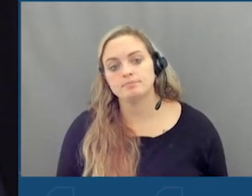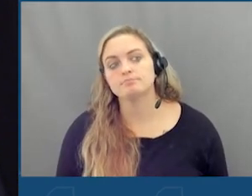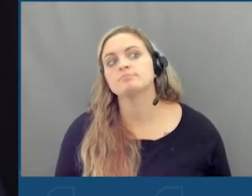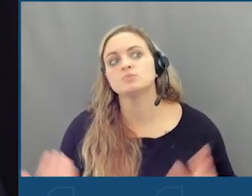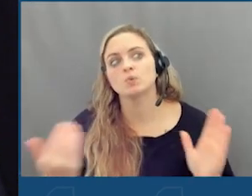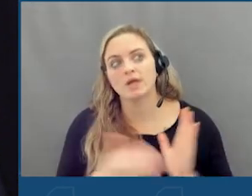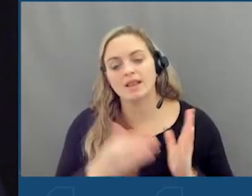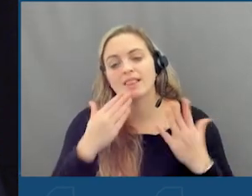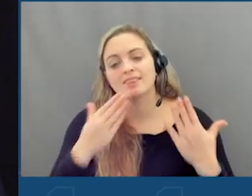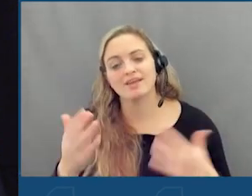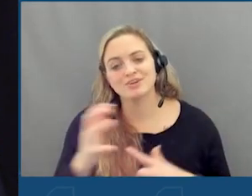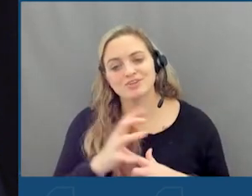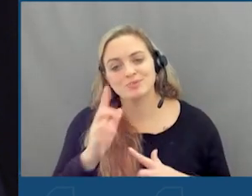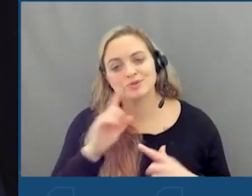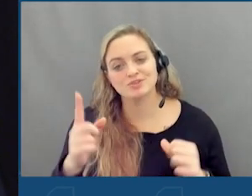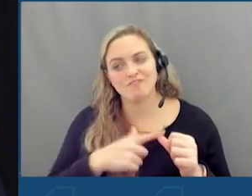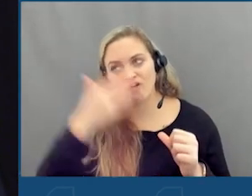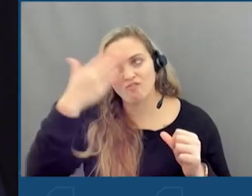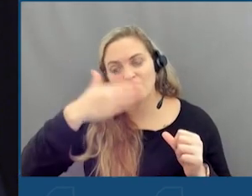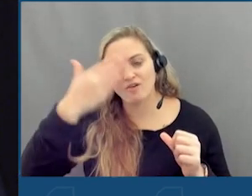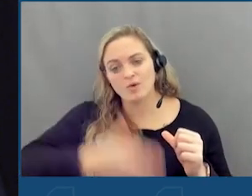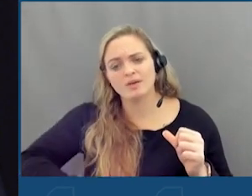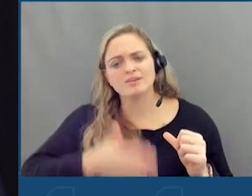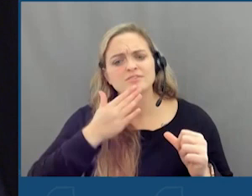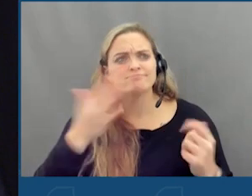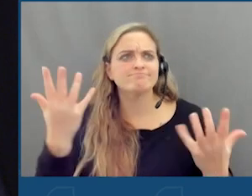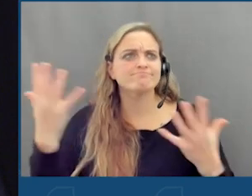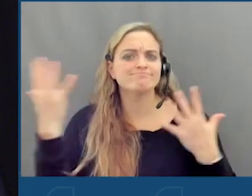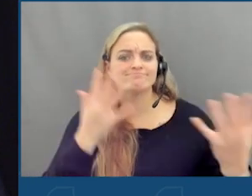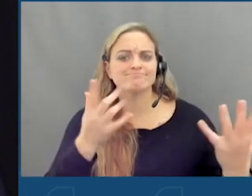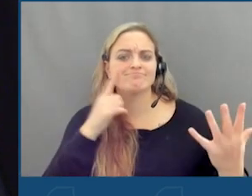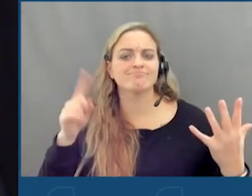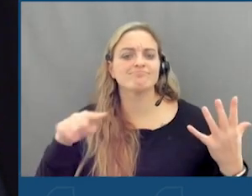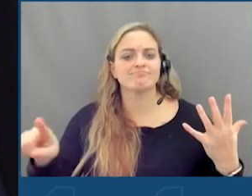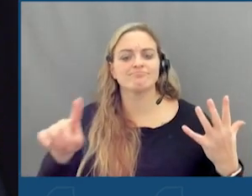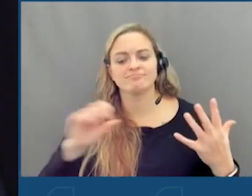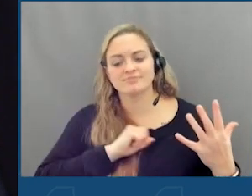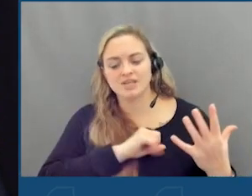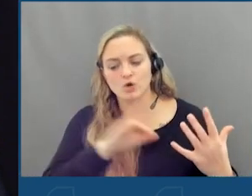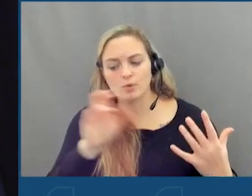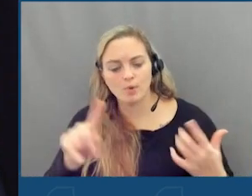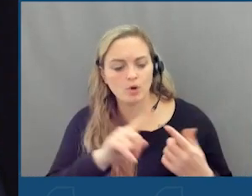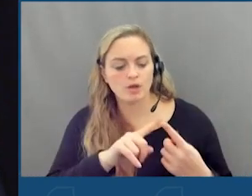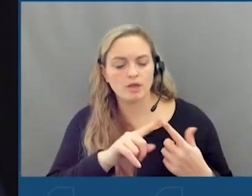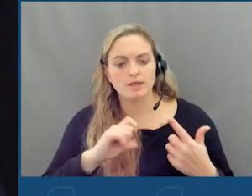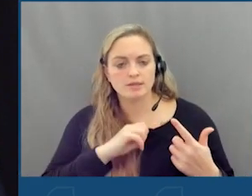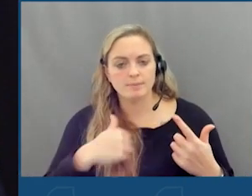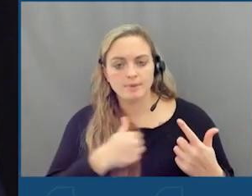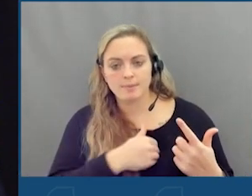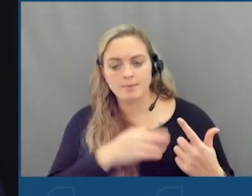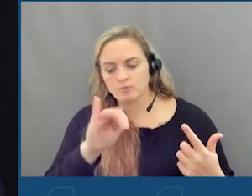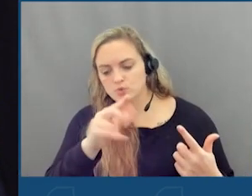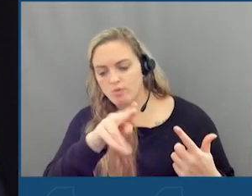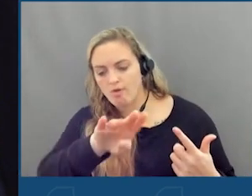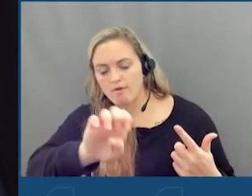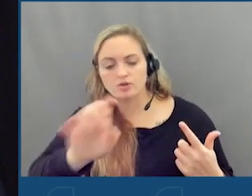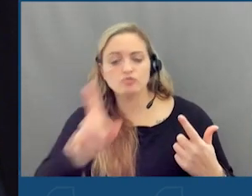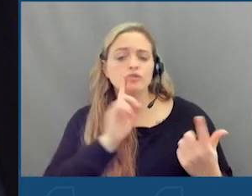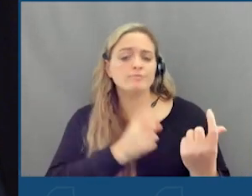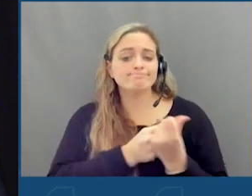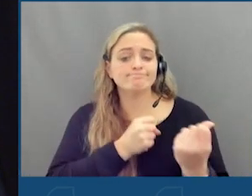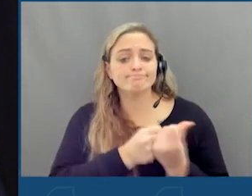thank our champions in the front row. Let's give them a huge round of applause. Senator Brooke and Assemblymember Solage for sponsoring